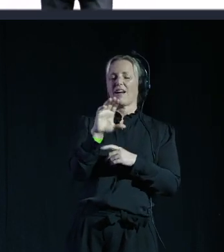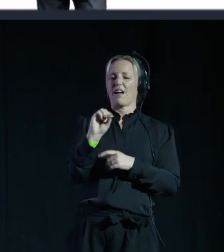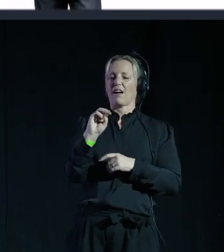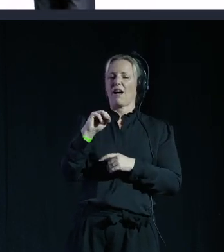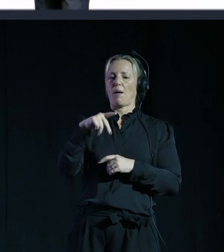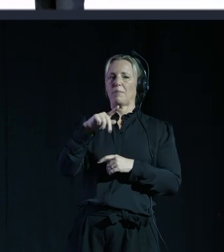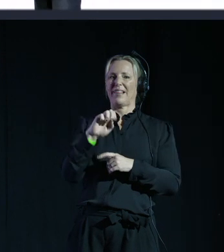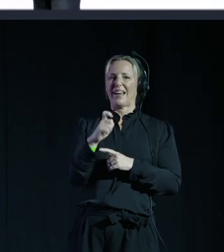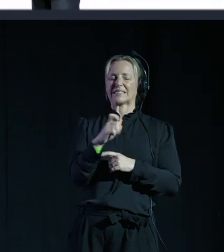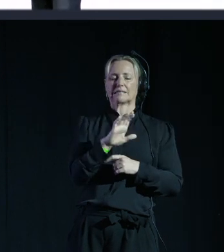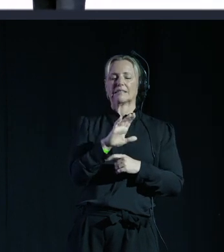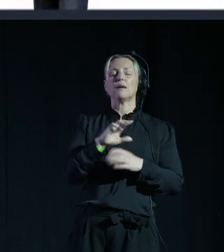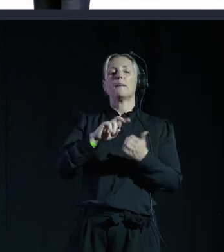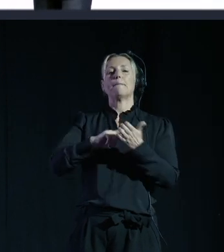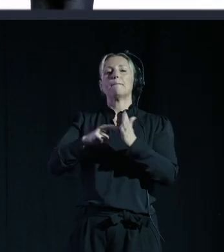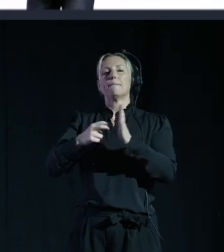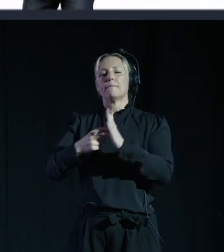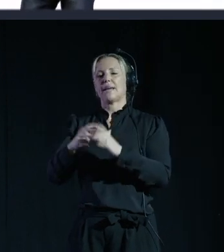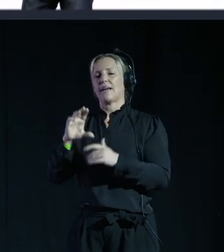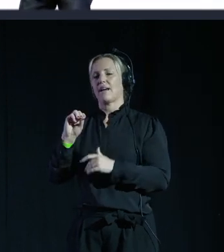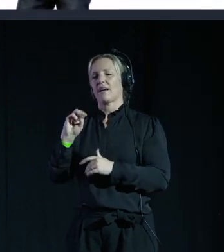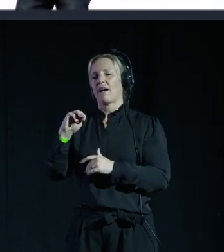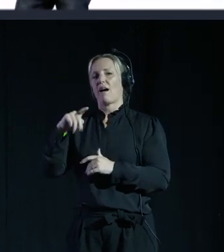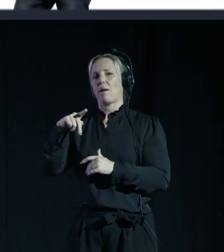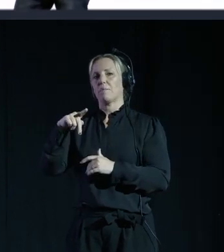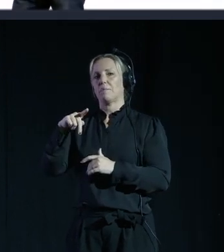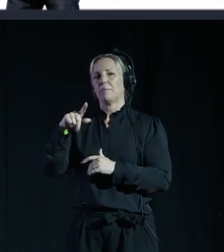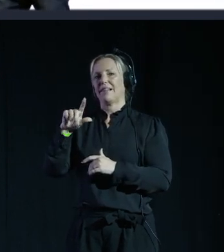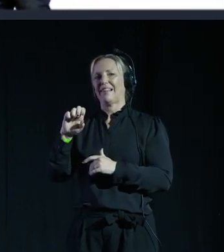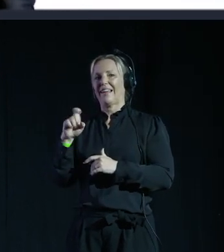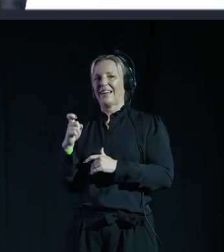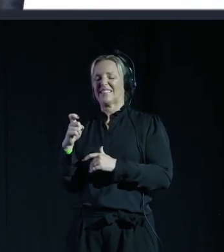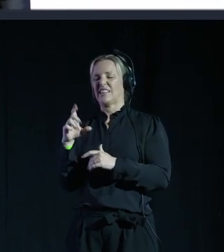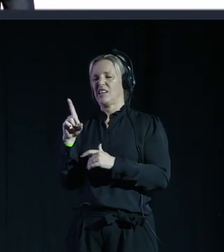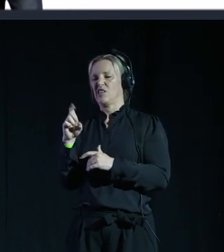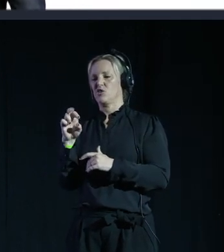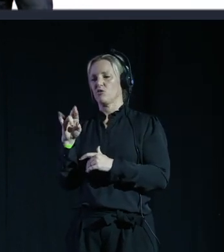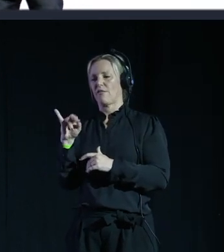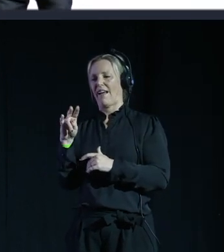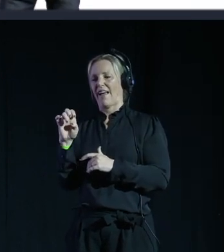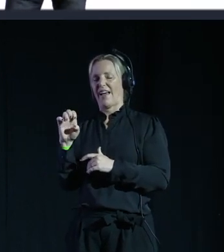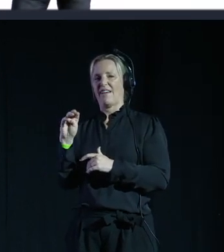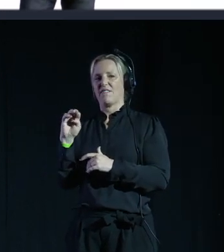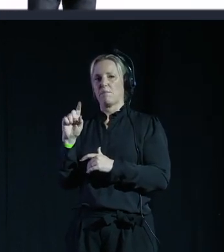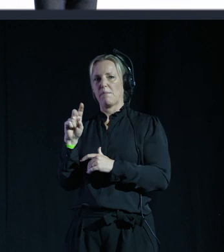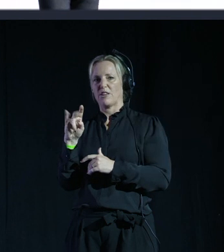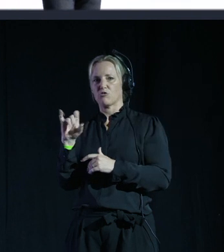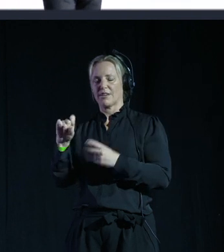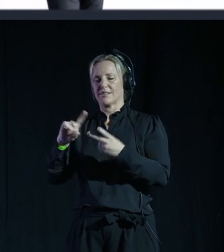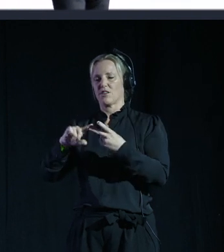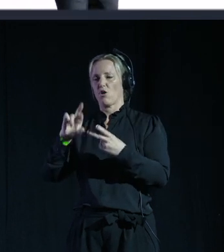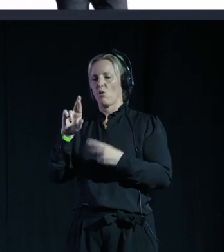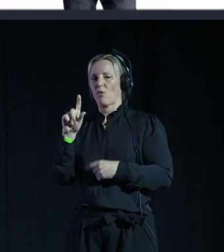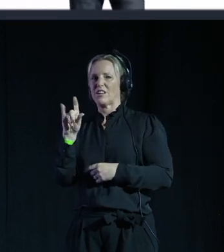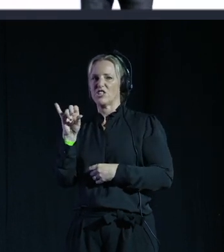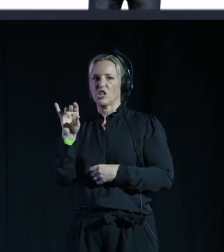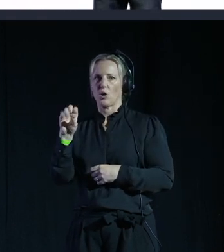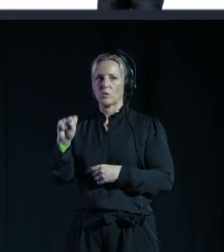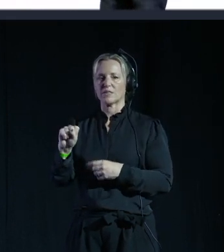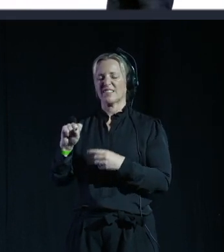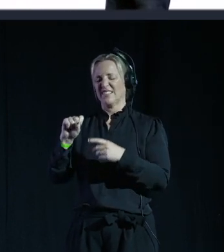composite types. So things like cumulative metrics, derived metrics, ratios, things that you can take metrics and put